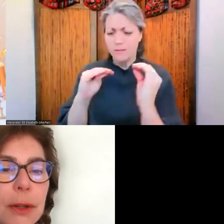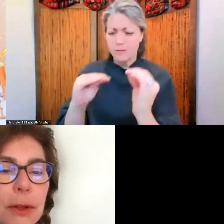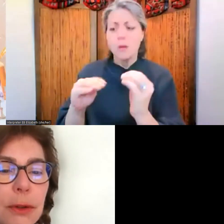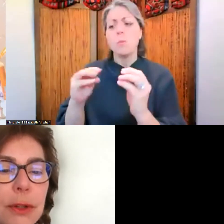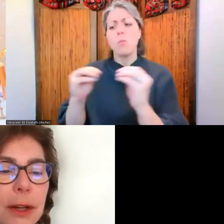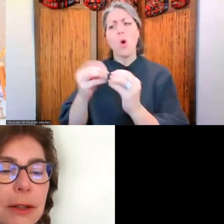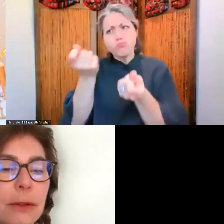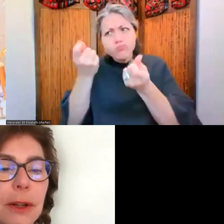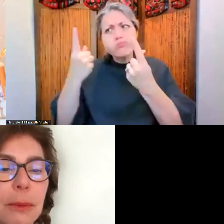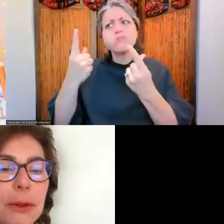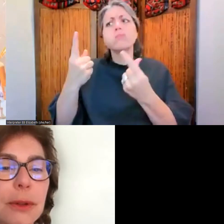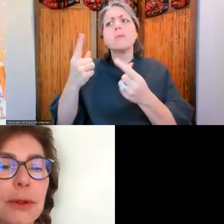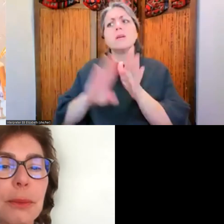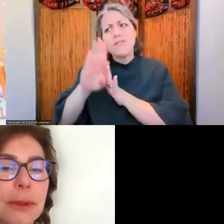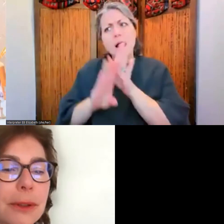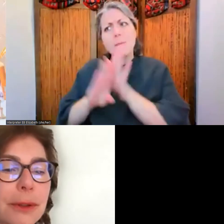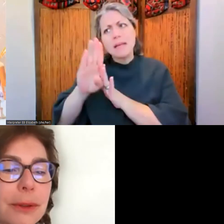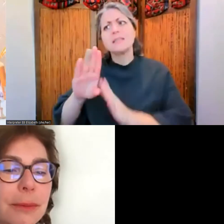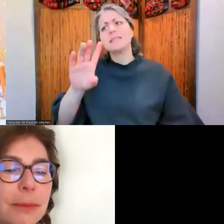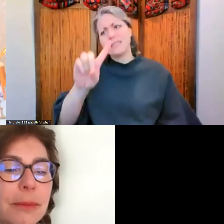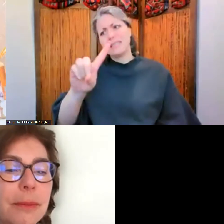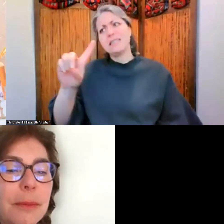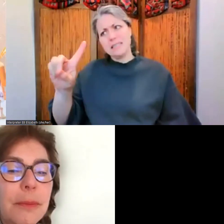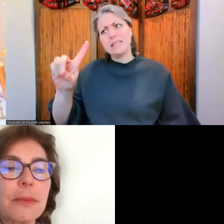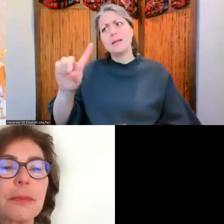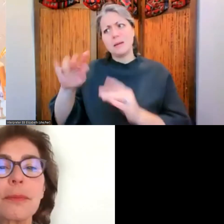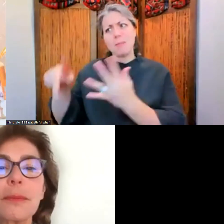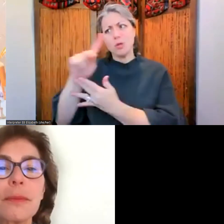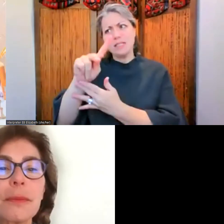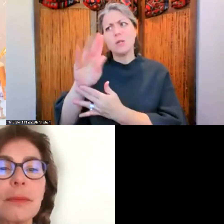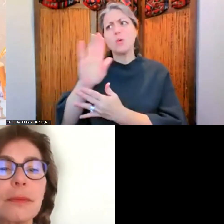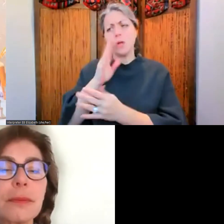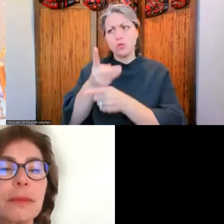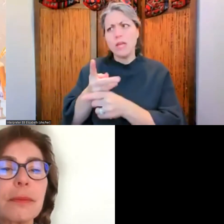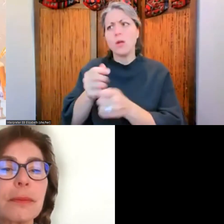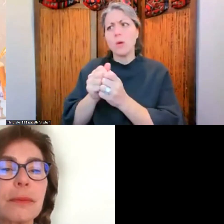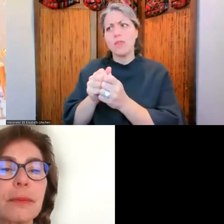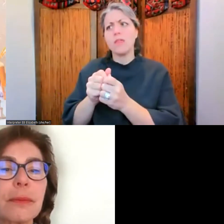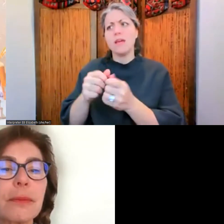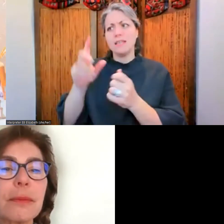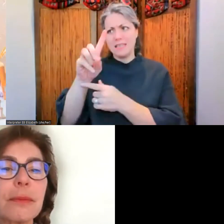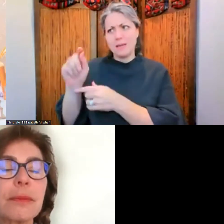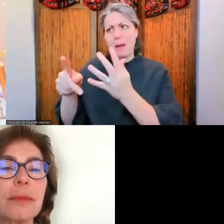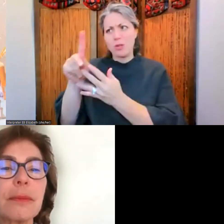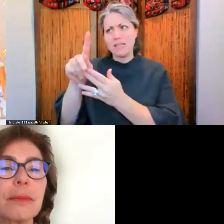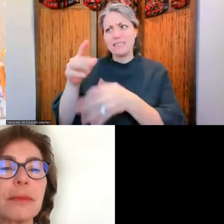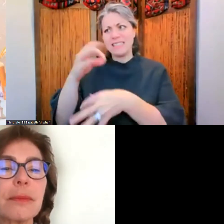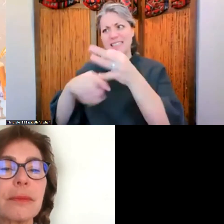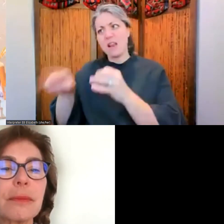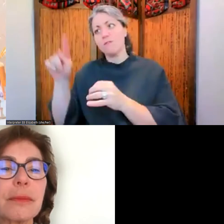more robust understanding of developmental disabilities. Wonderful. All right. So with